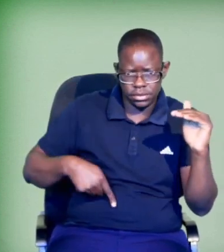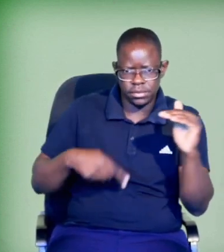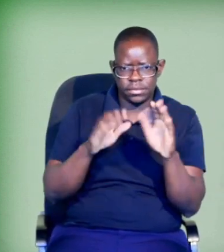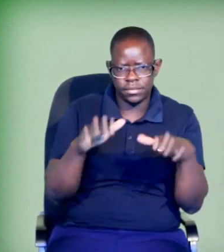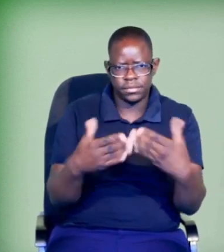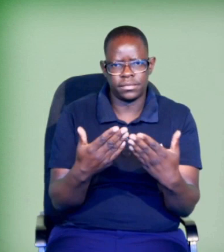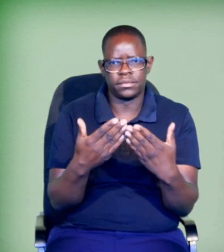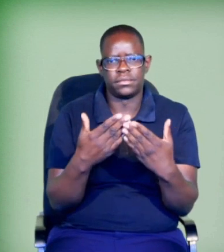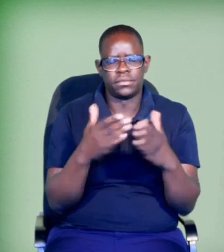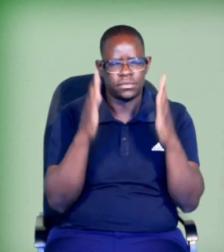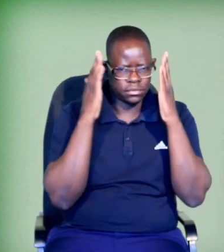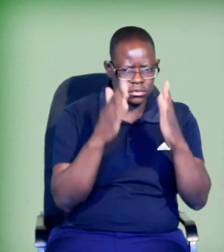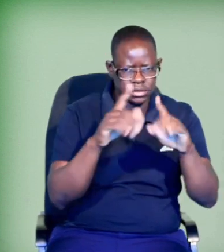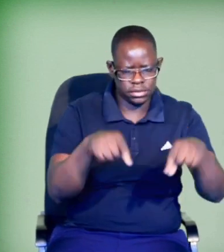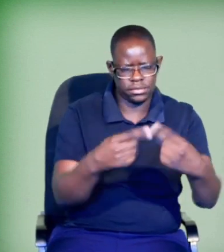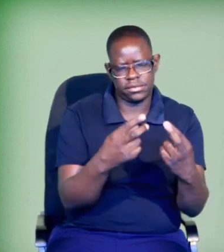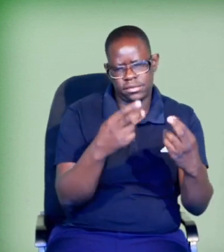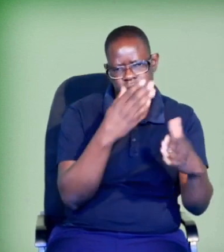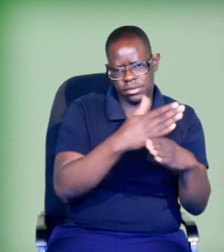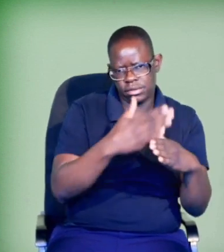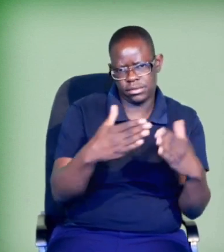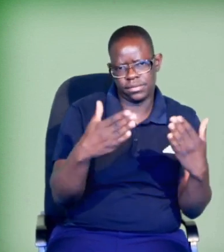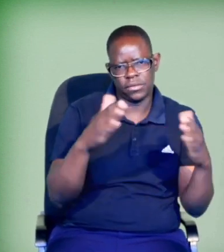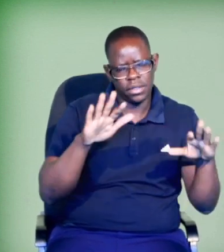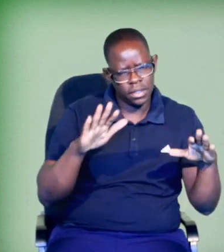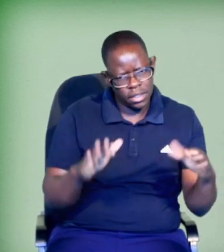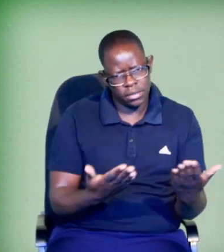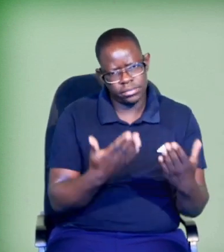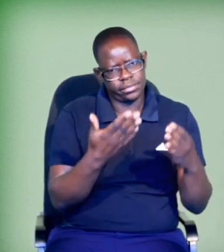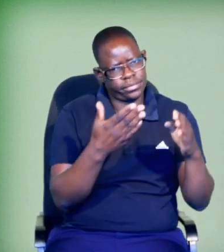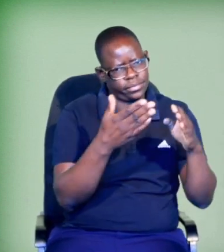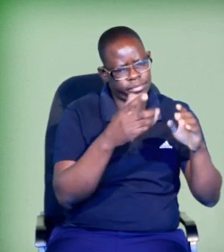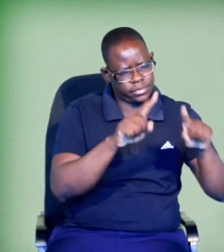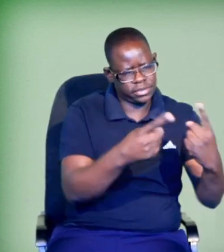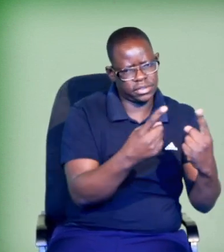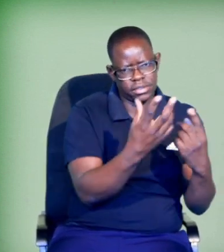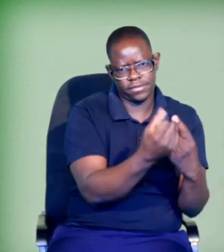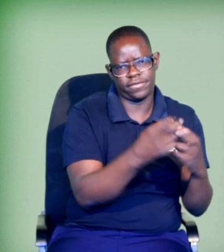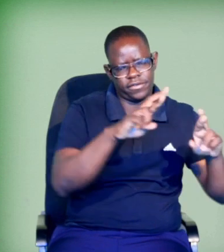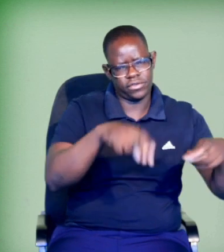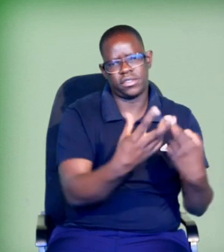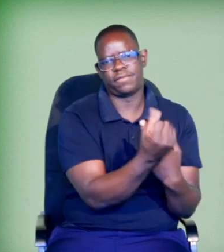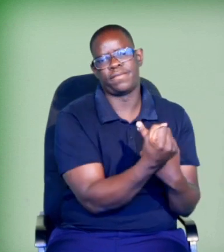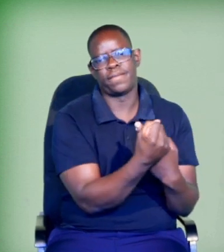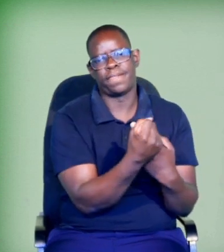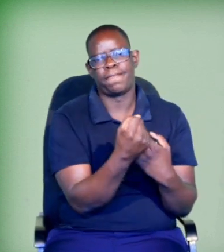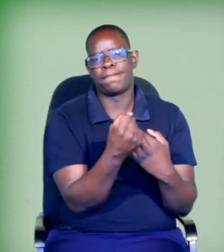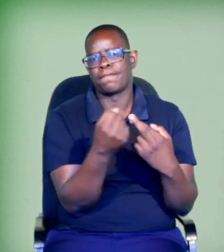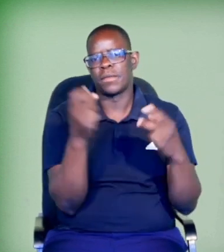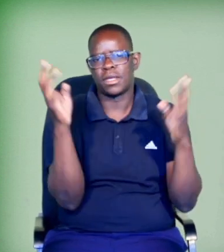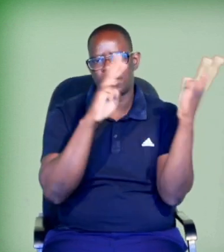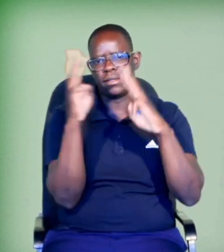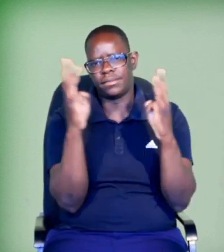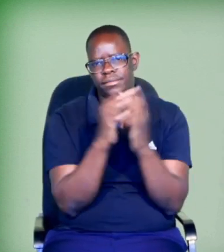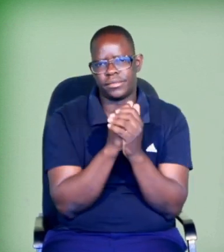how specific regions concentrate on specific activities, depending on the availability of, again, natural resources, climatic